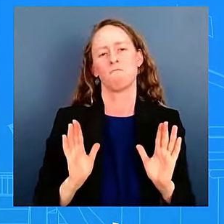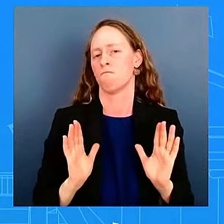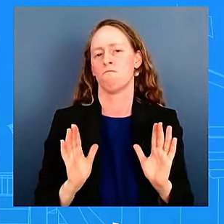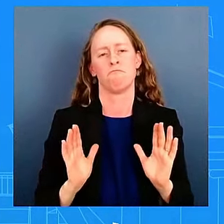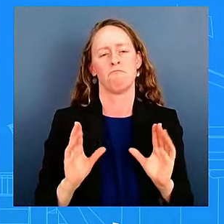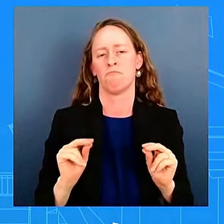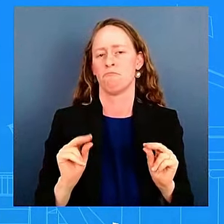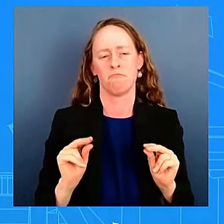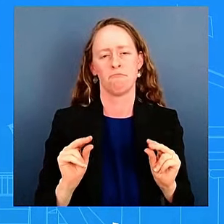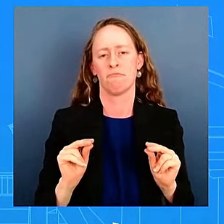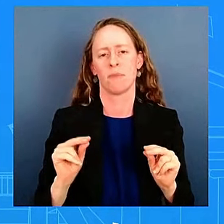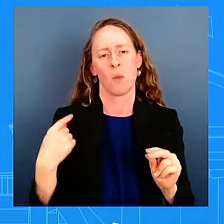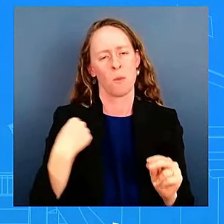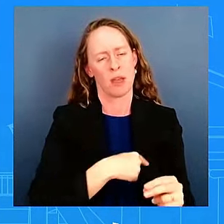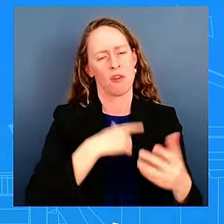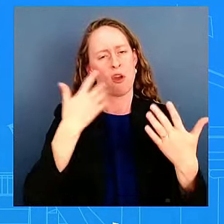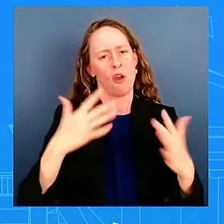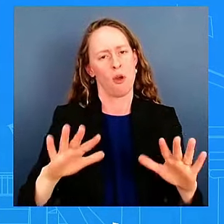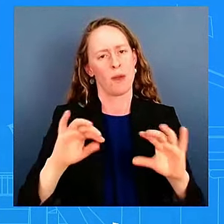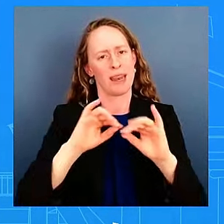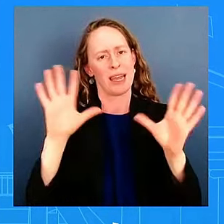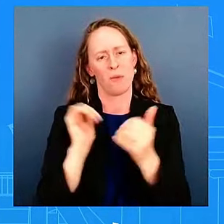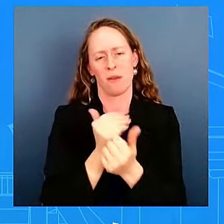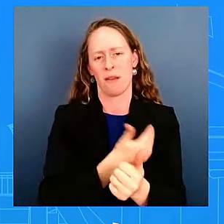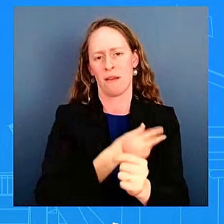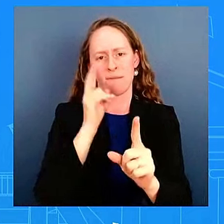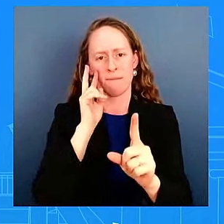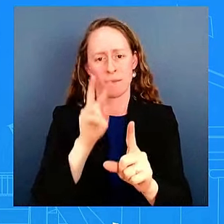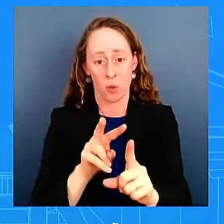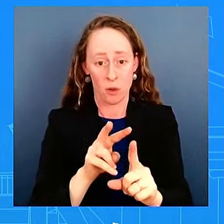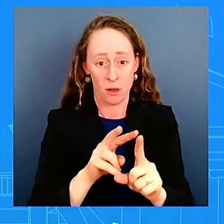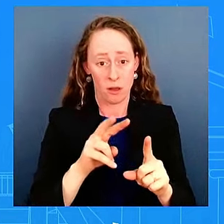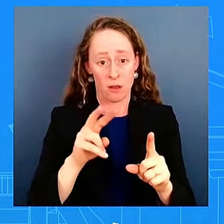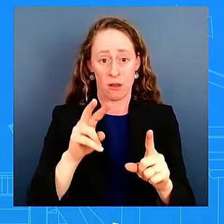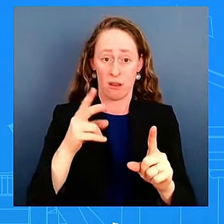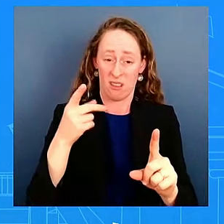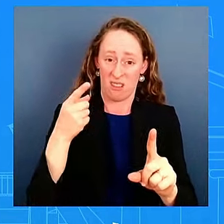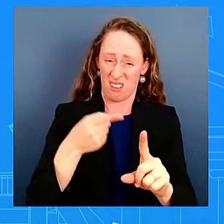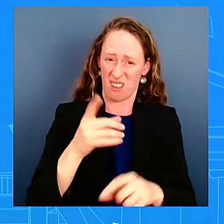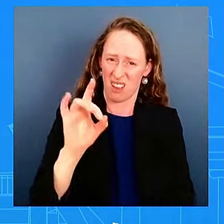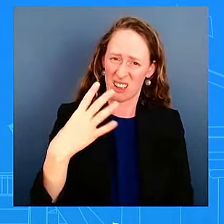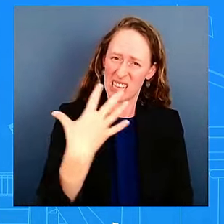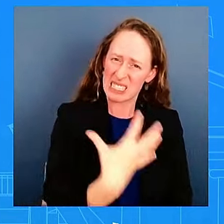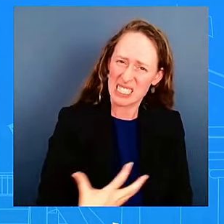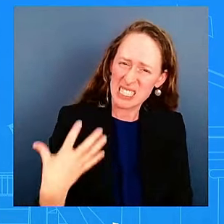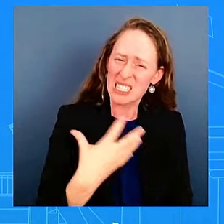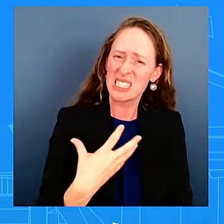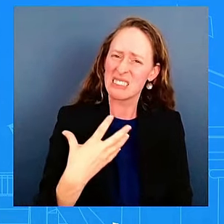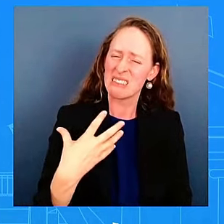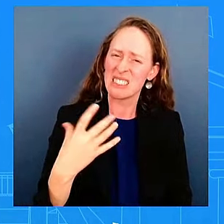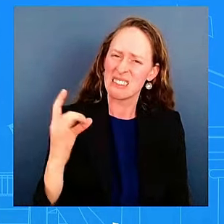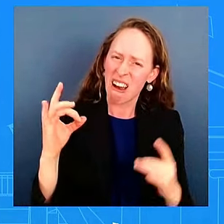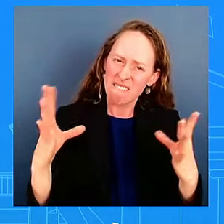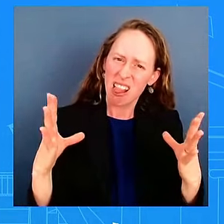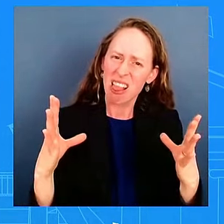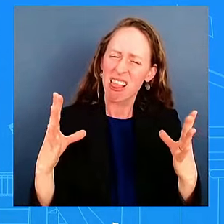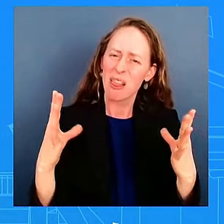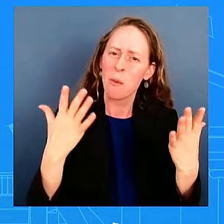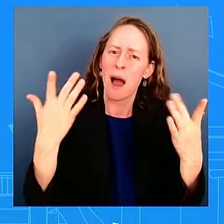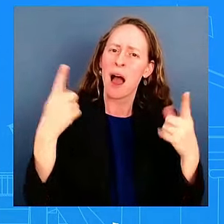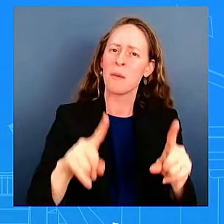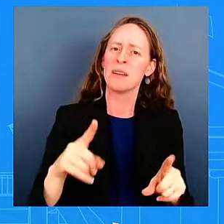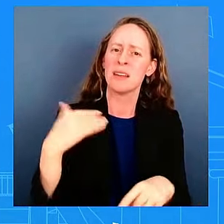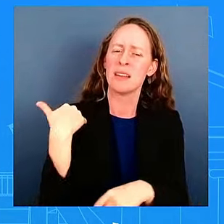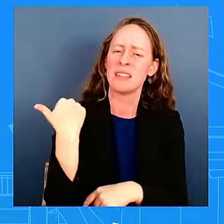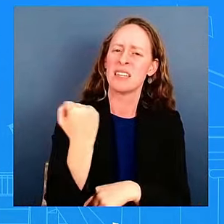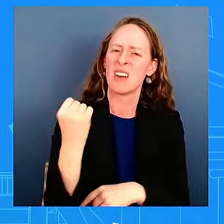sick, the president said this word, Saturday's events were sick. It's not acceptable. Political violence is not